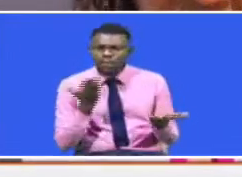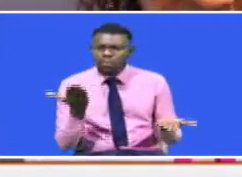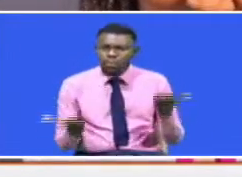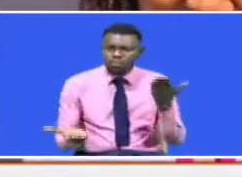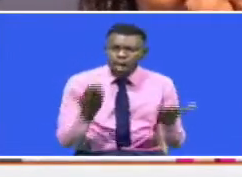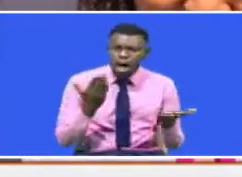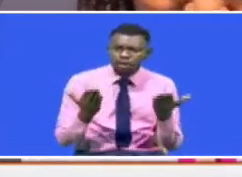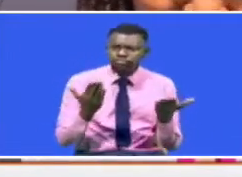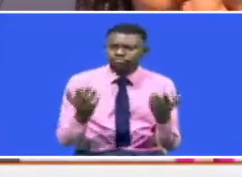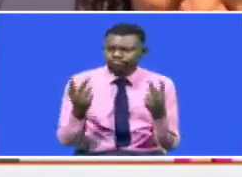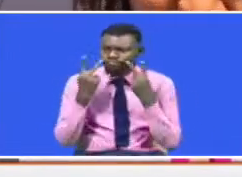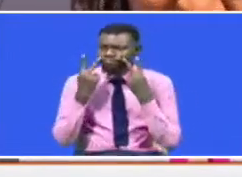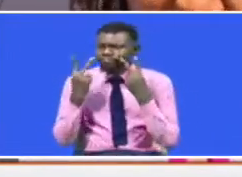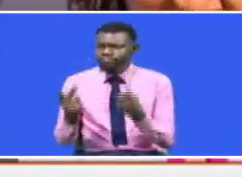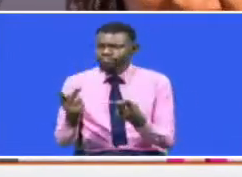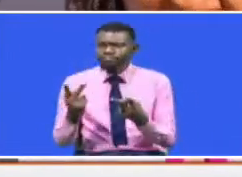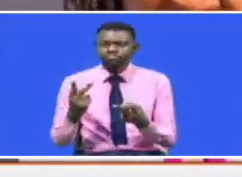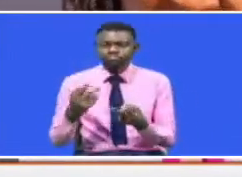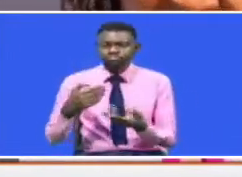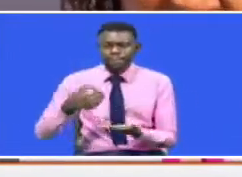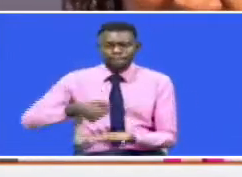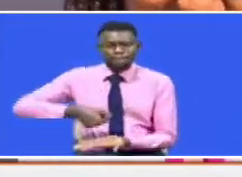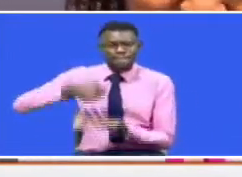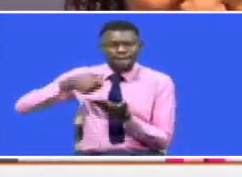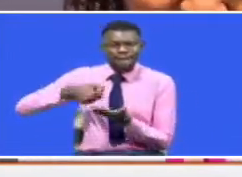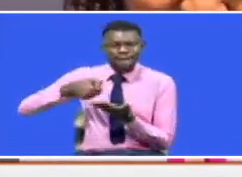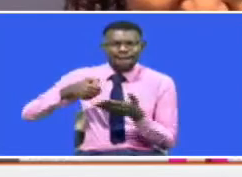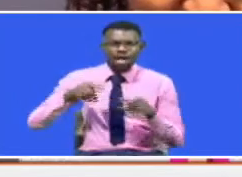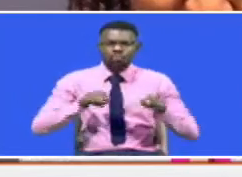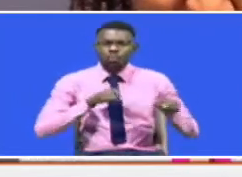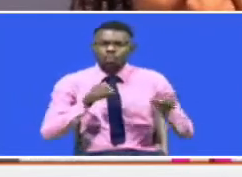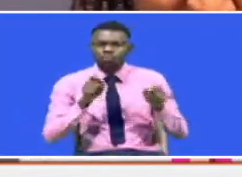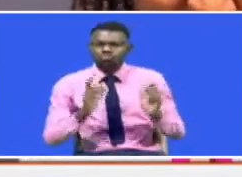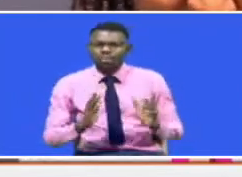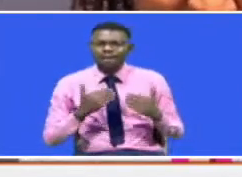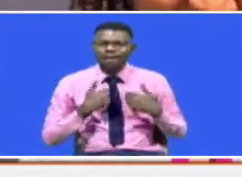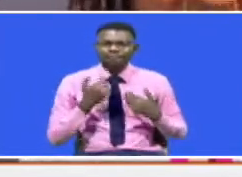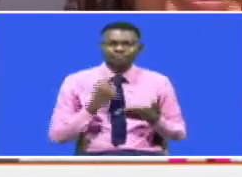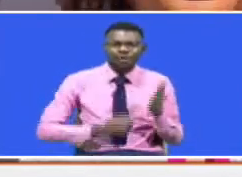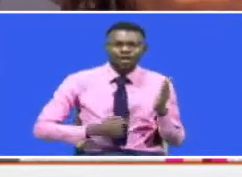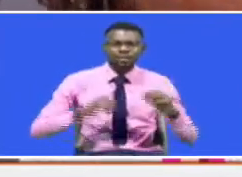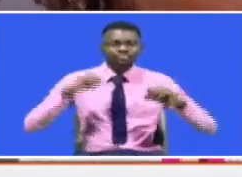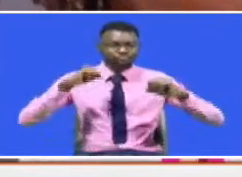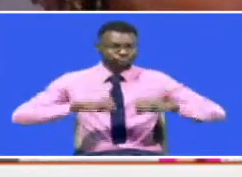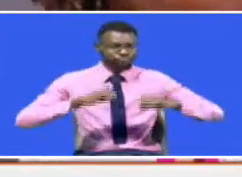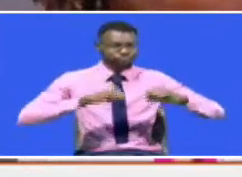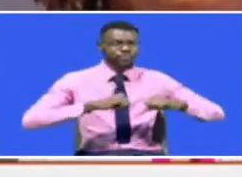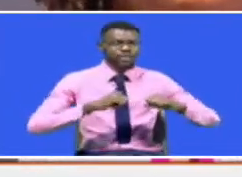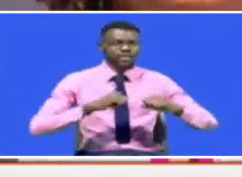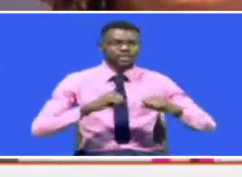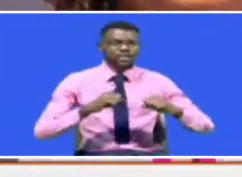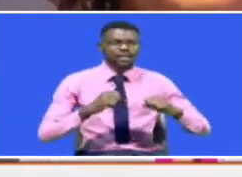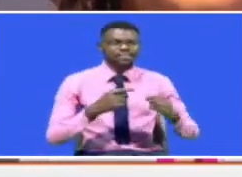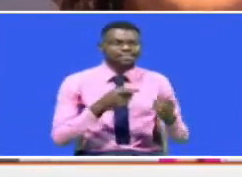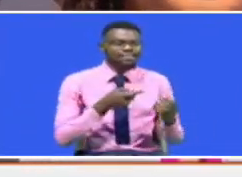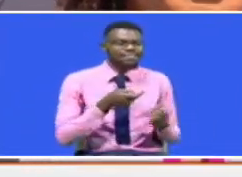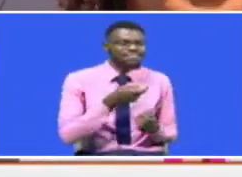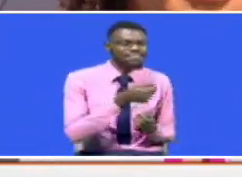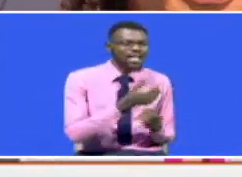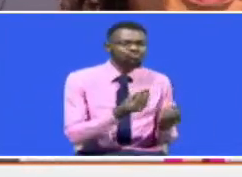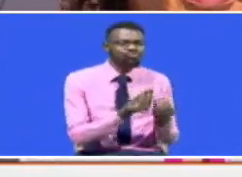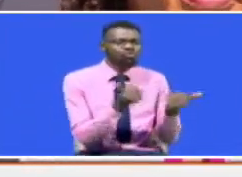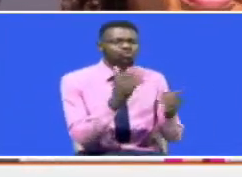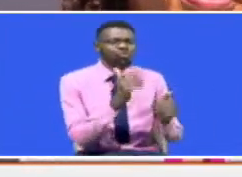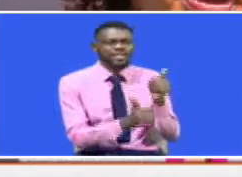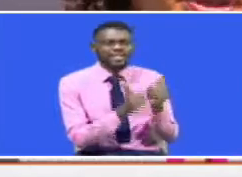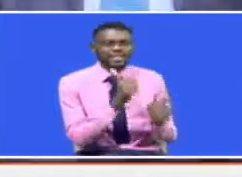with what the controller of budget has, so that there can be a mutual agreement on what needs to be paid and what needs